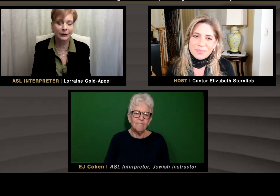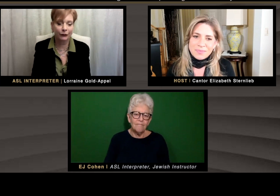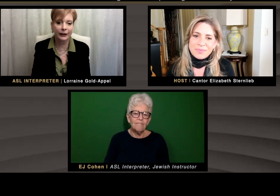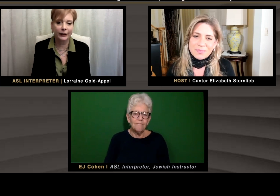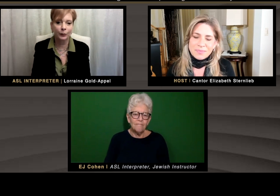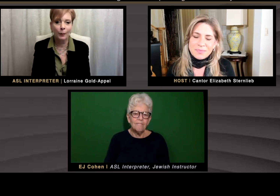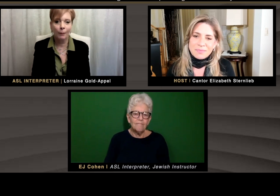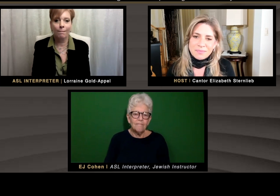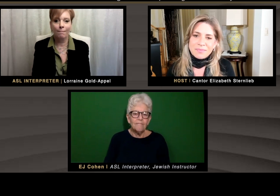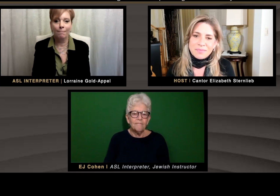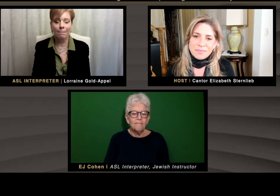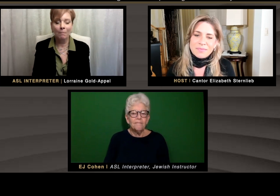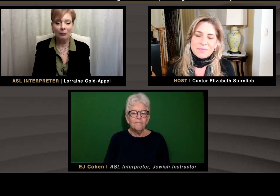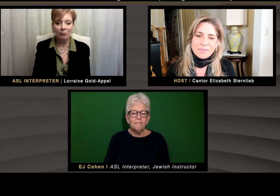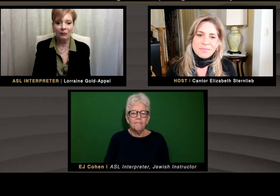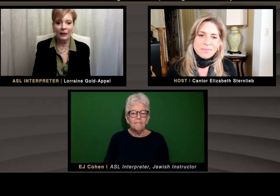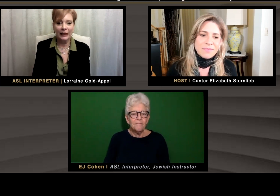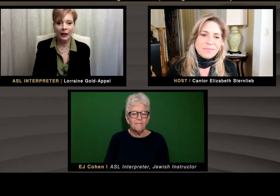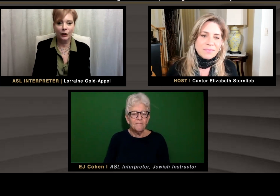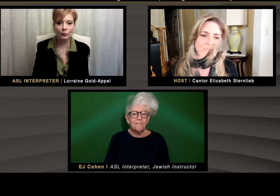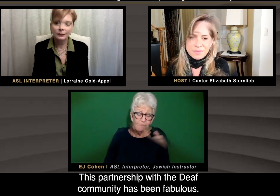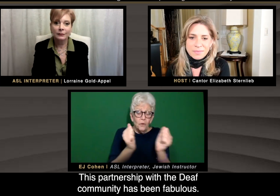it differently.